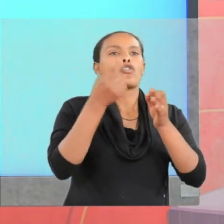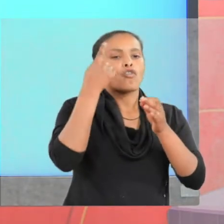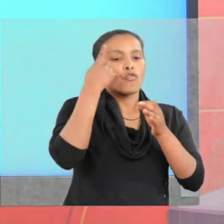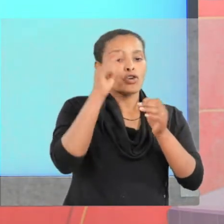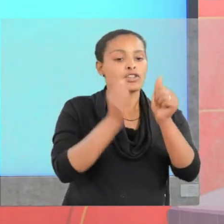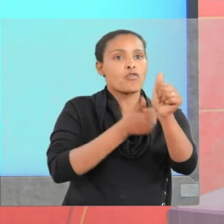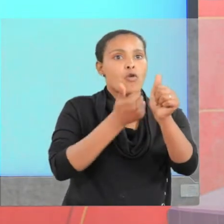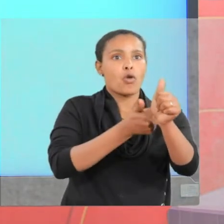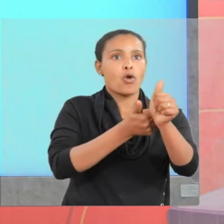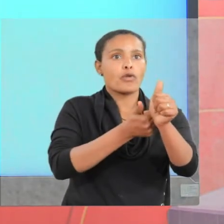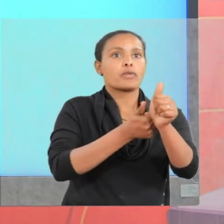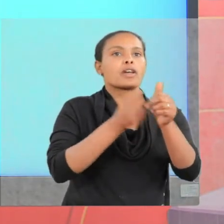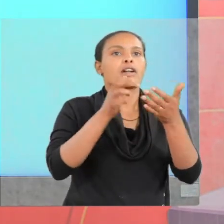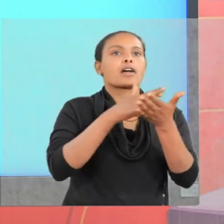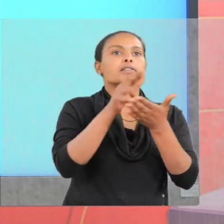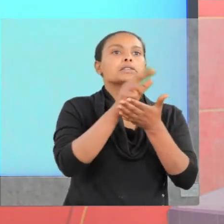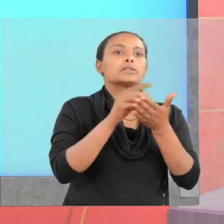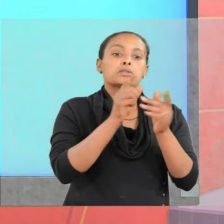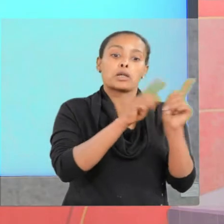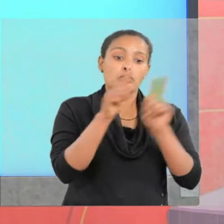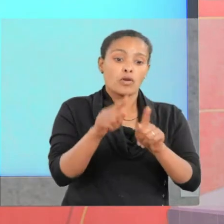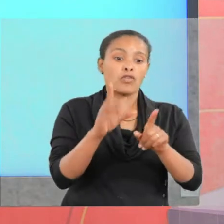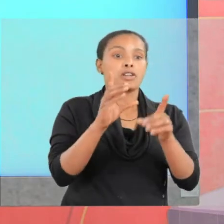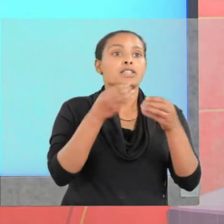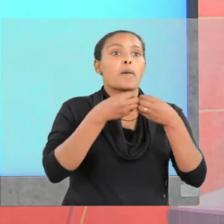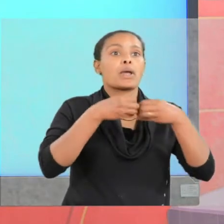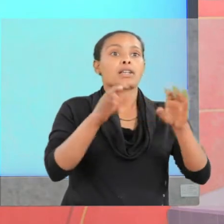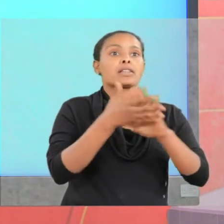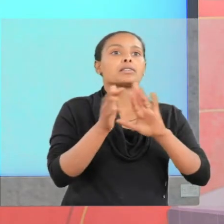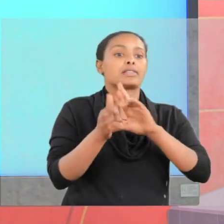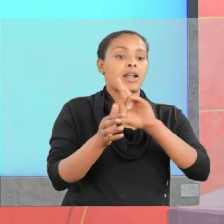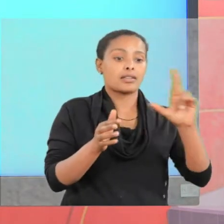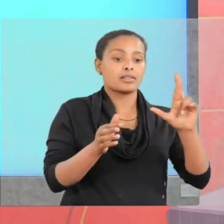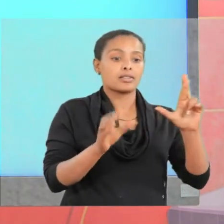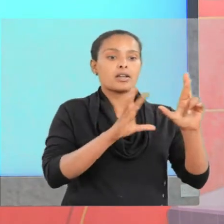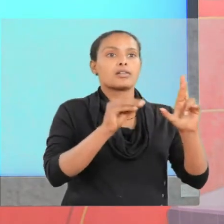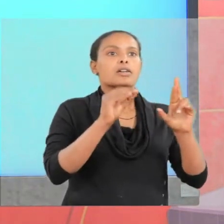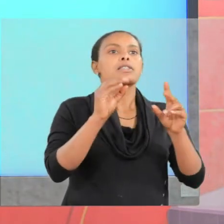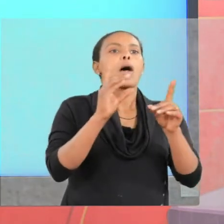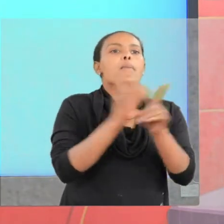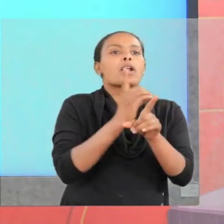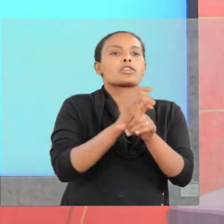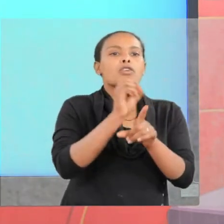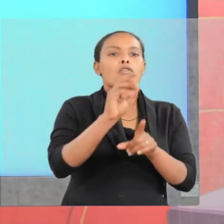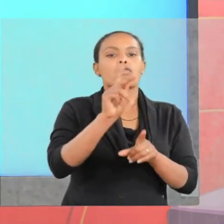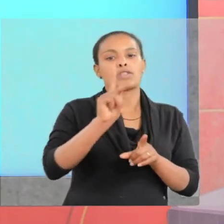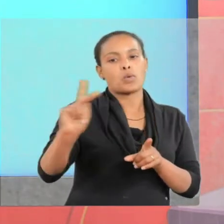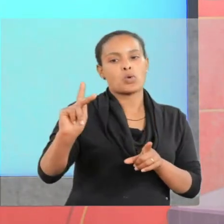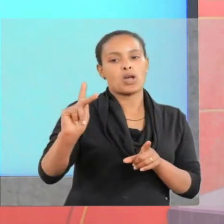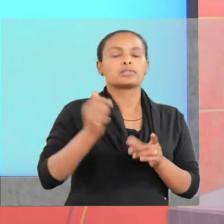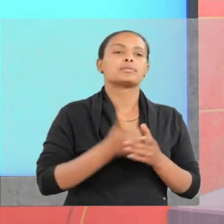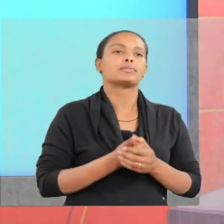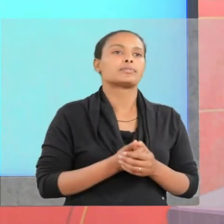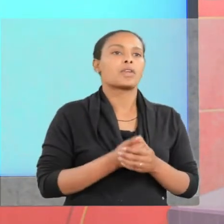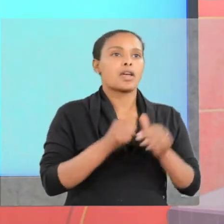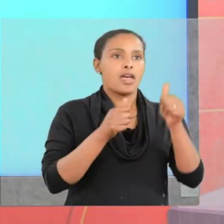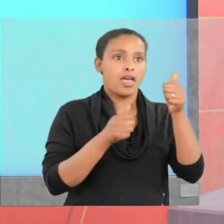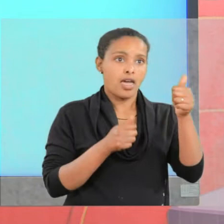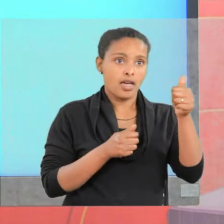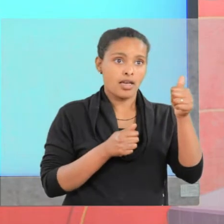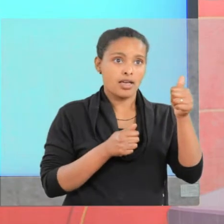following reactions in terms of disappearance of the reactants and the appearance of the products.